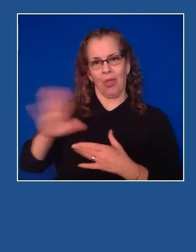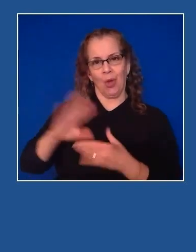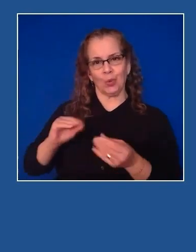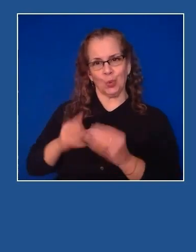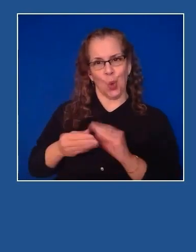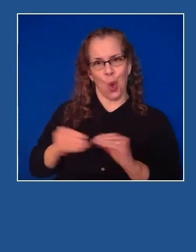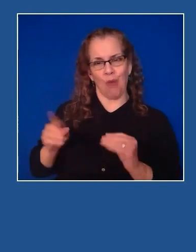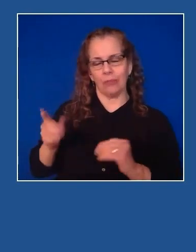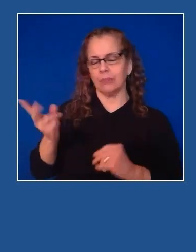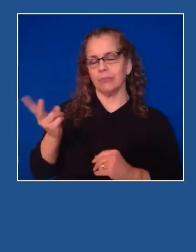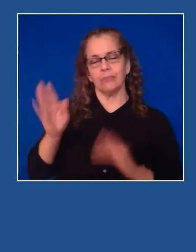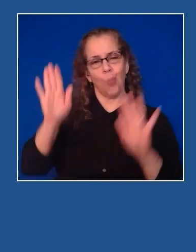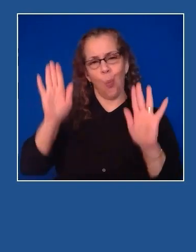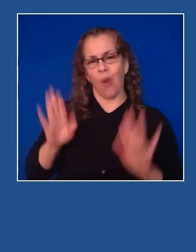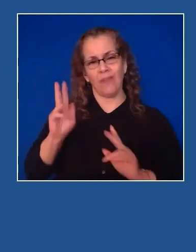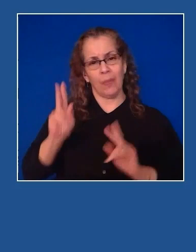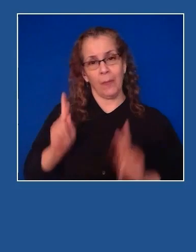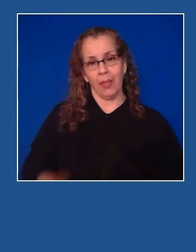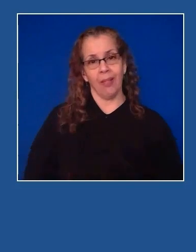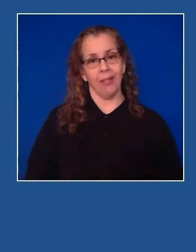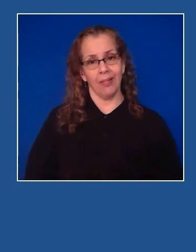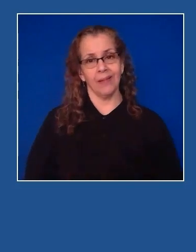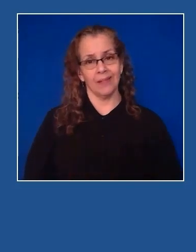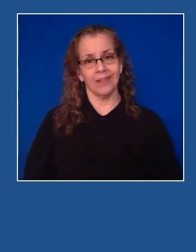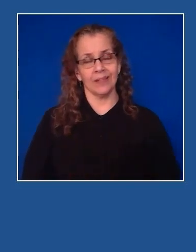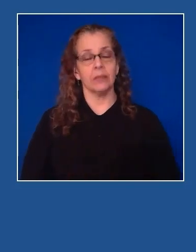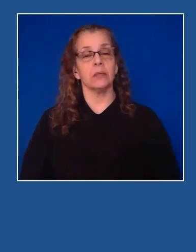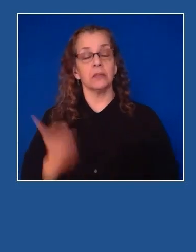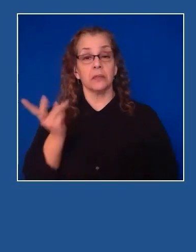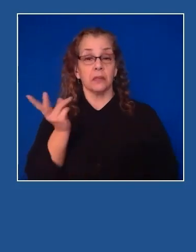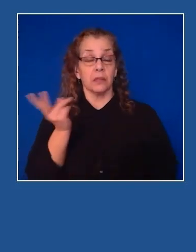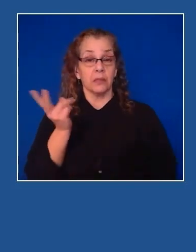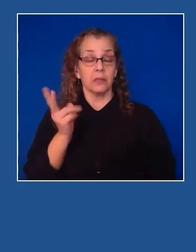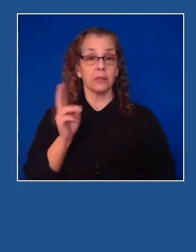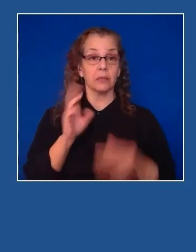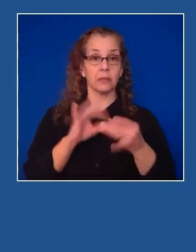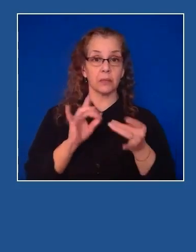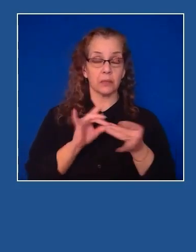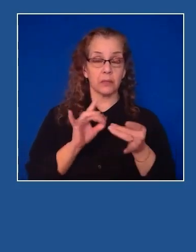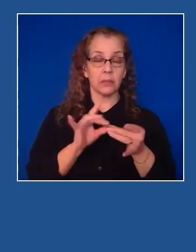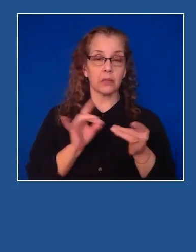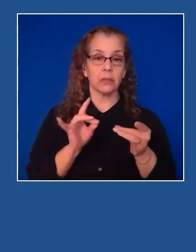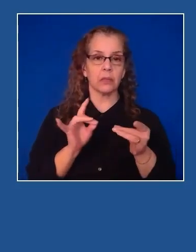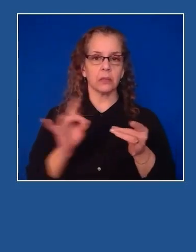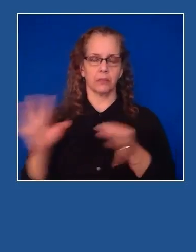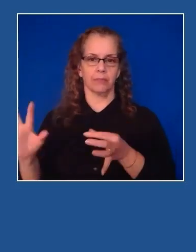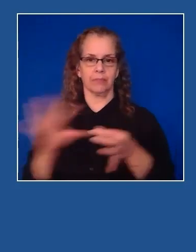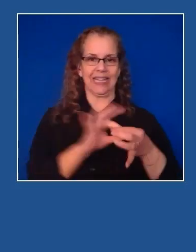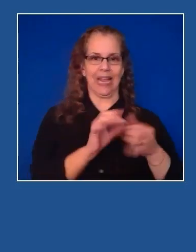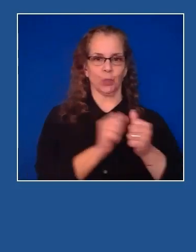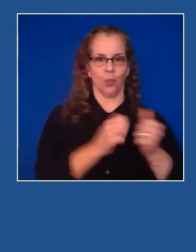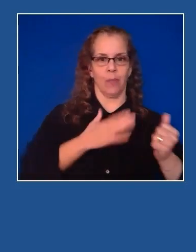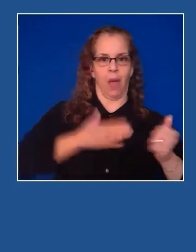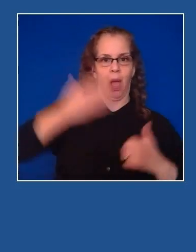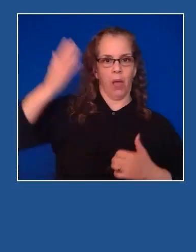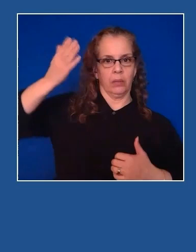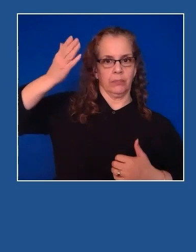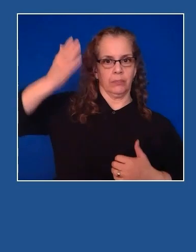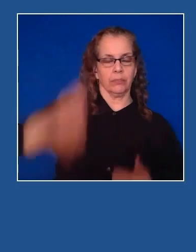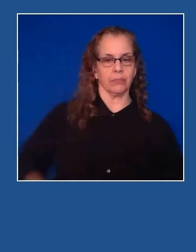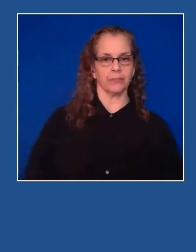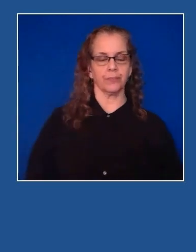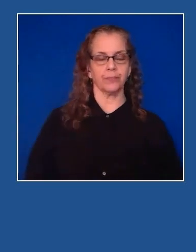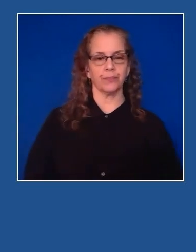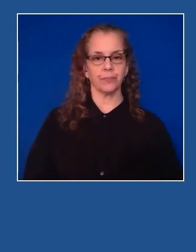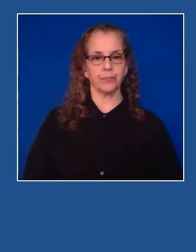are wonderful people. And actually, what they spoke about is very relevant to what I'm going to talk about today. I want